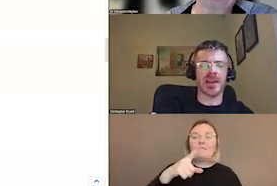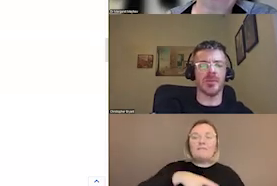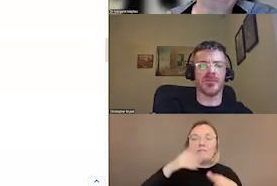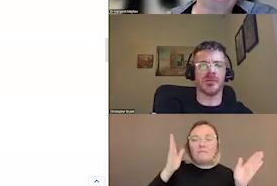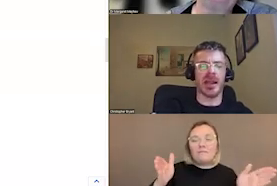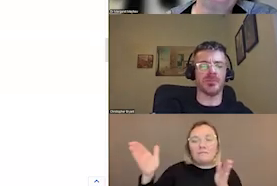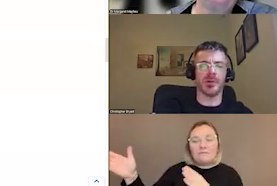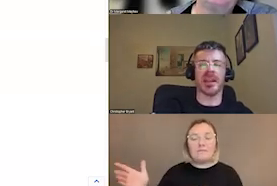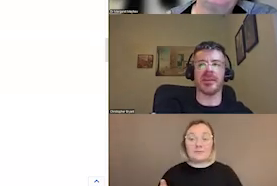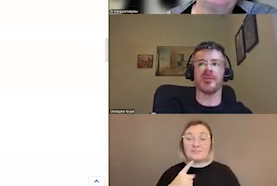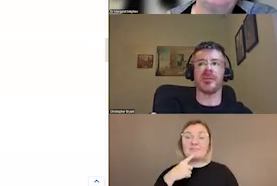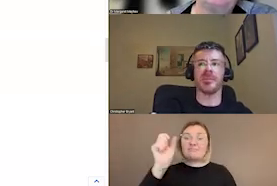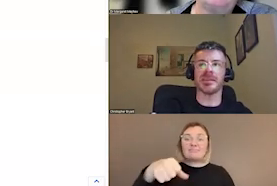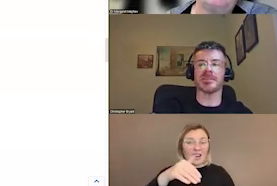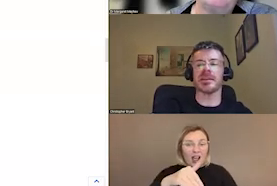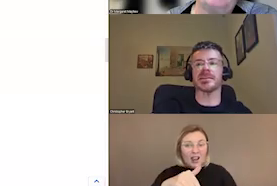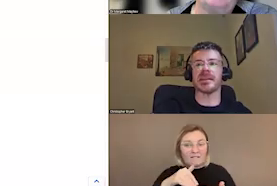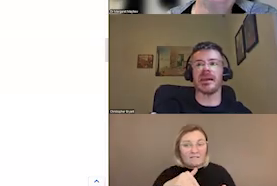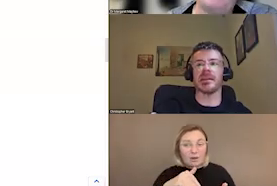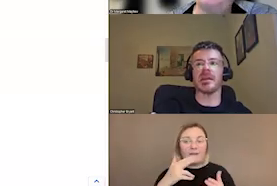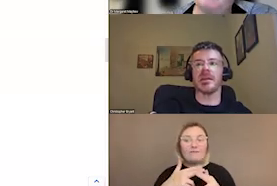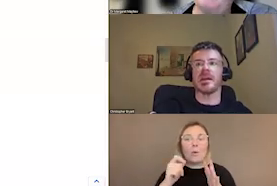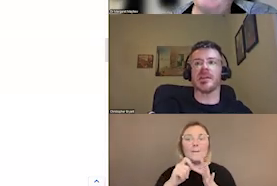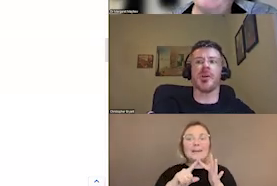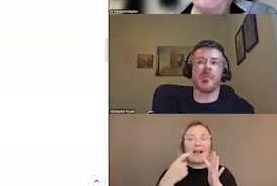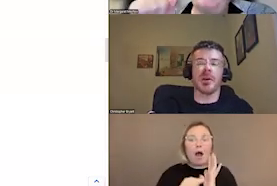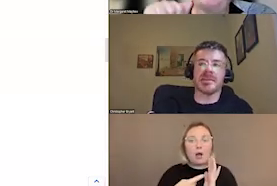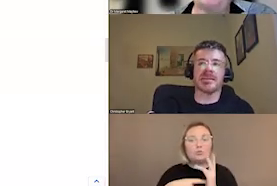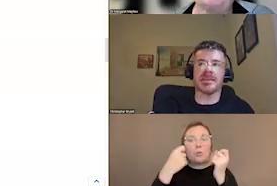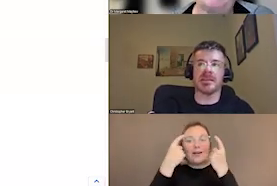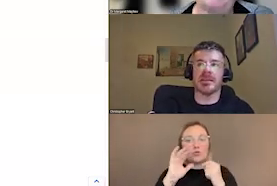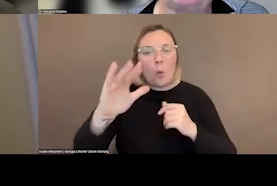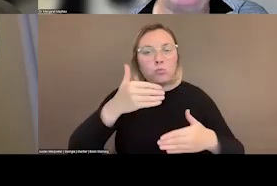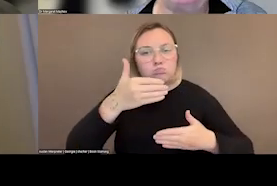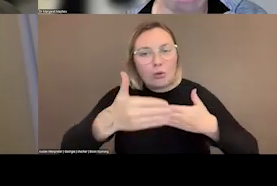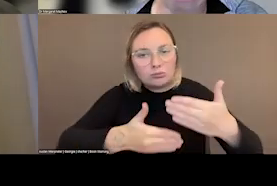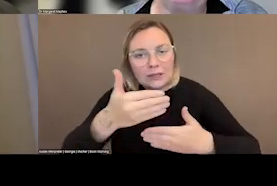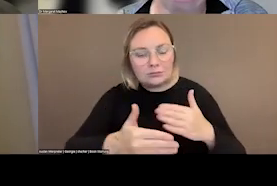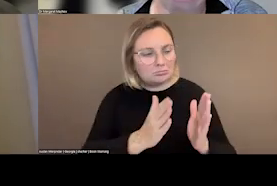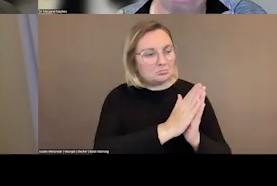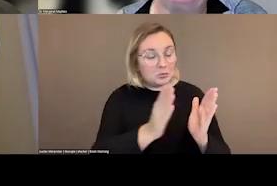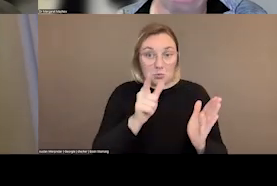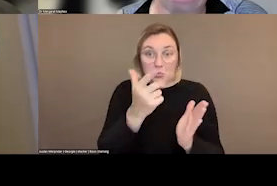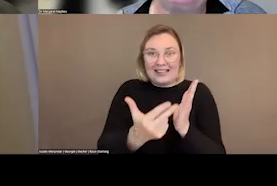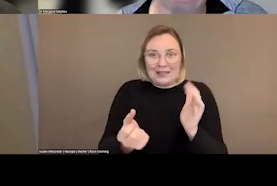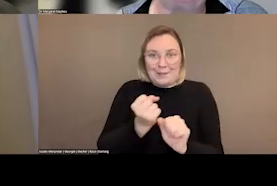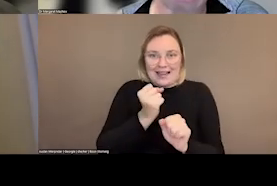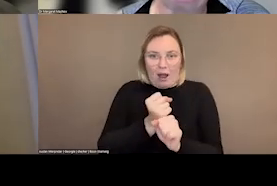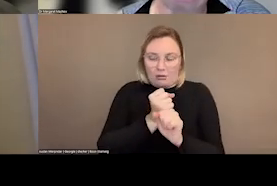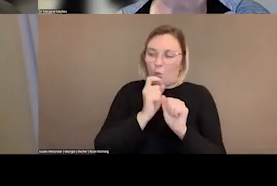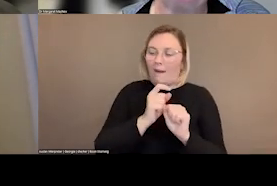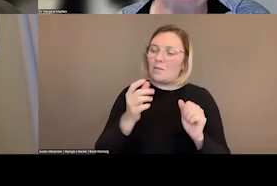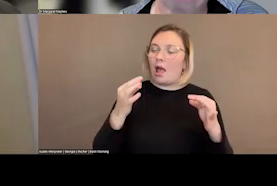is very helpful and important, I think, for the peers to understand your process as the art maker, the person, making the